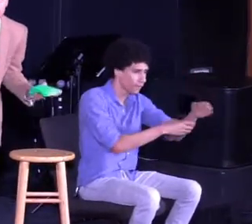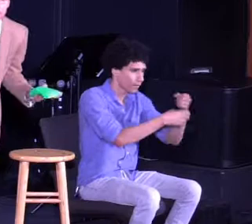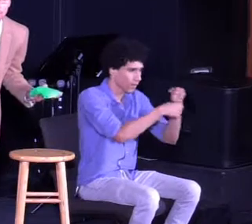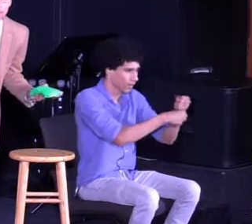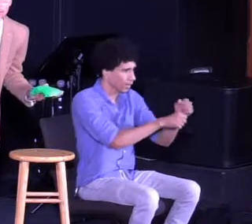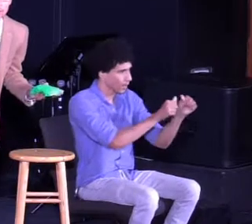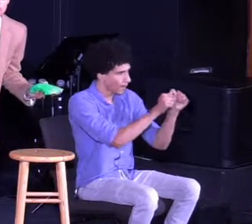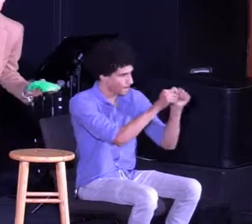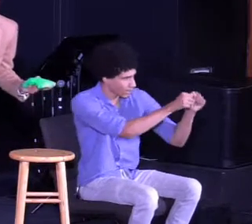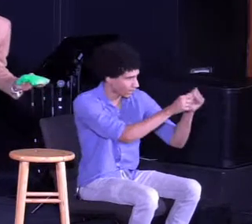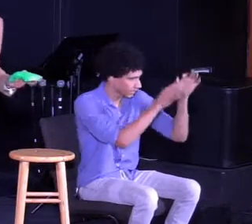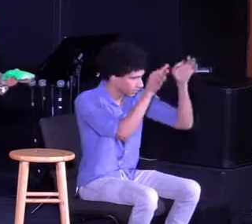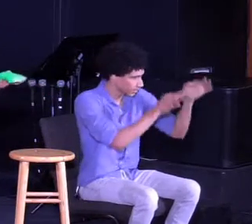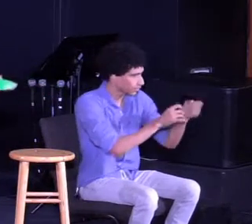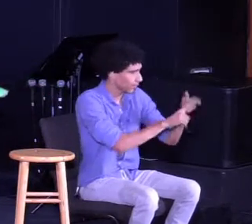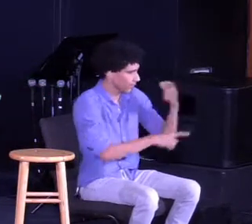situation.